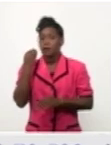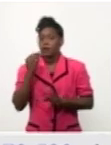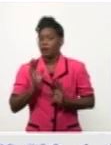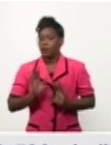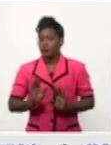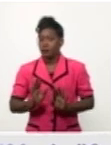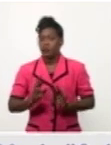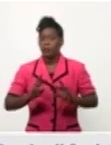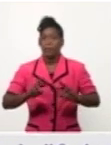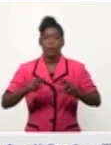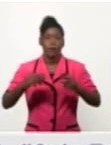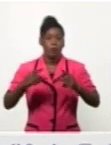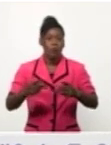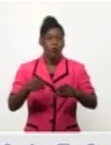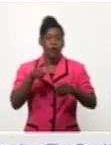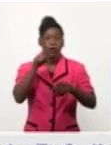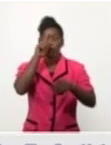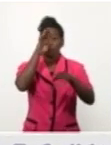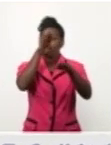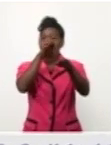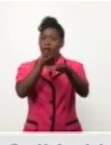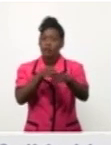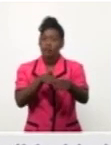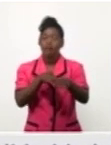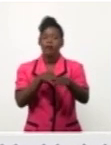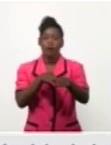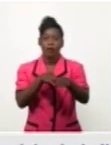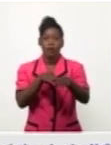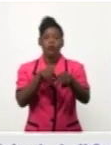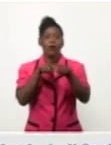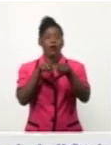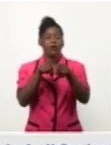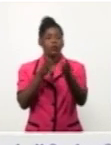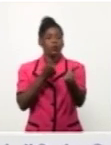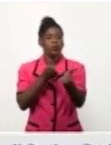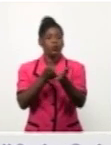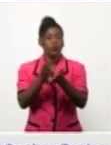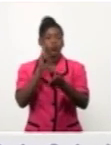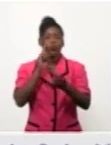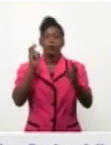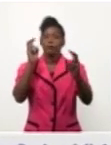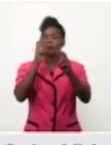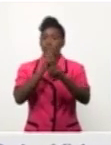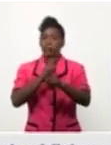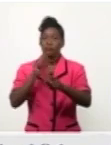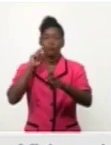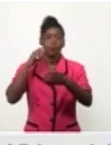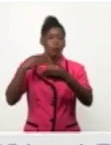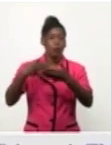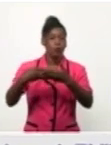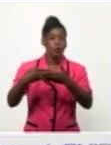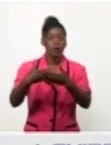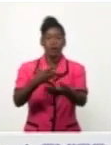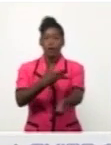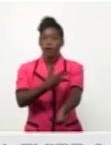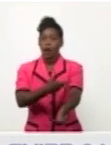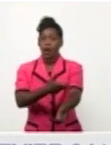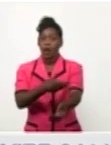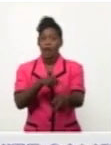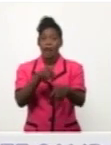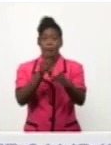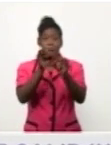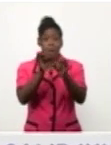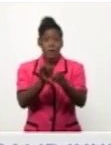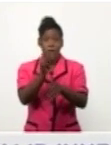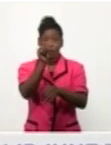diagnosed. In those territories, suspects are hospitalized, they are studied, contacts of confirmed cases